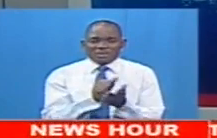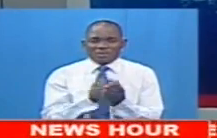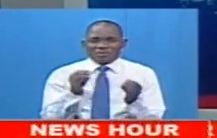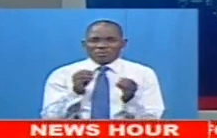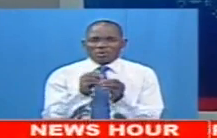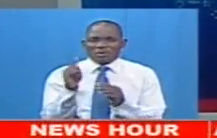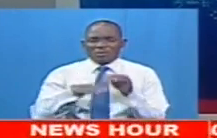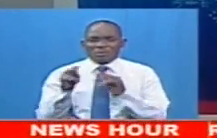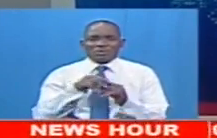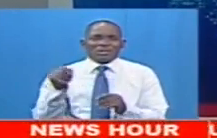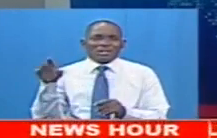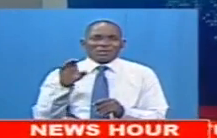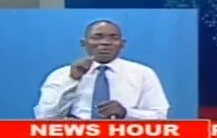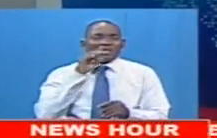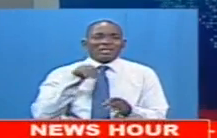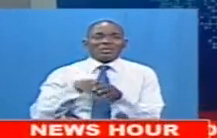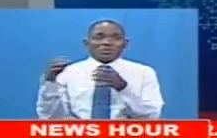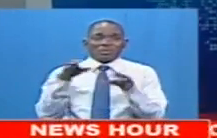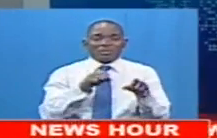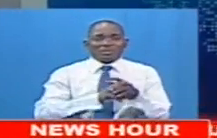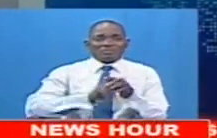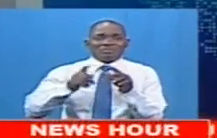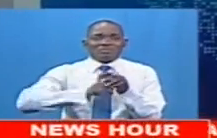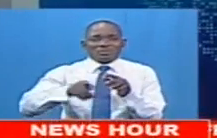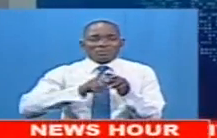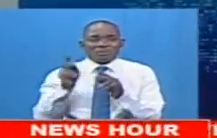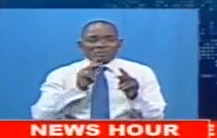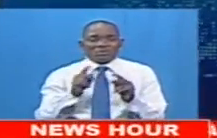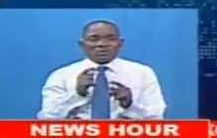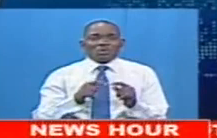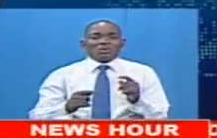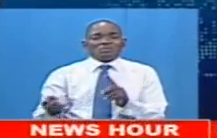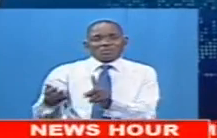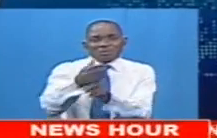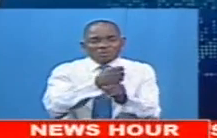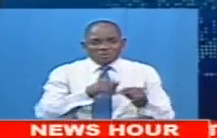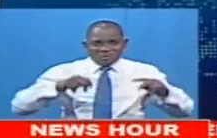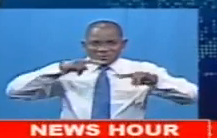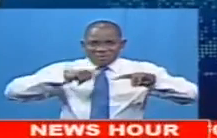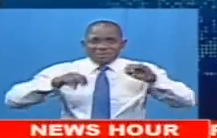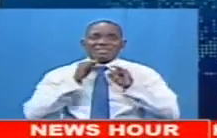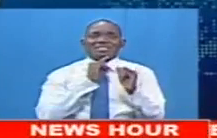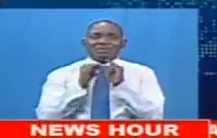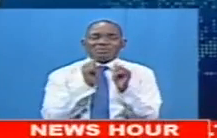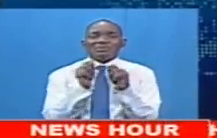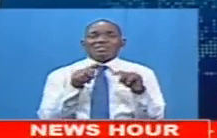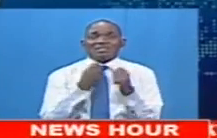100 men and women in the community have been rounded up. They will be screened by a fact-finding